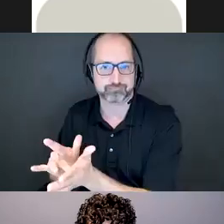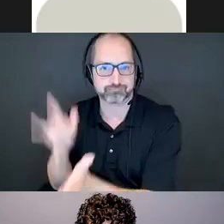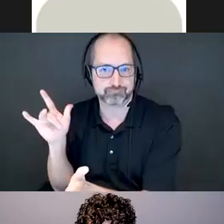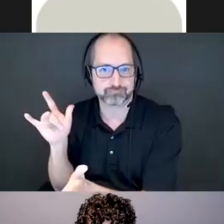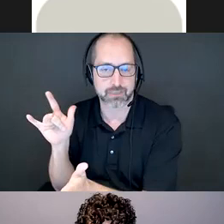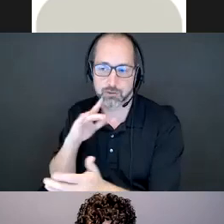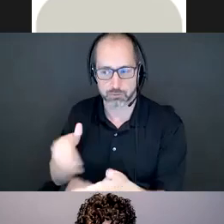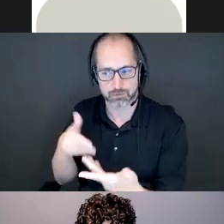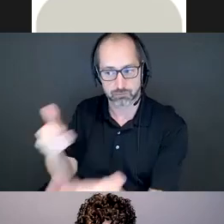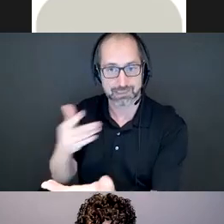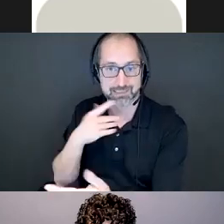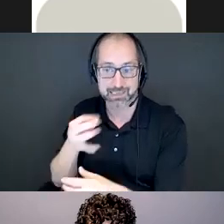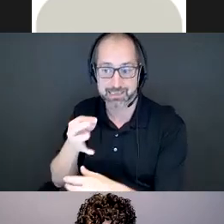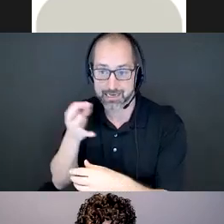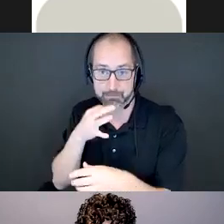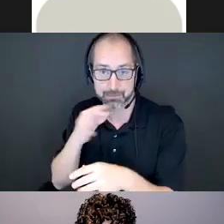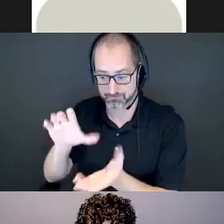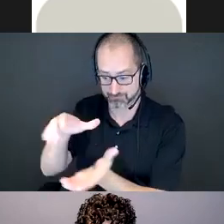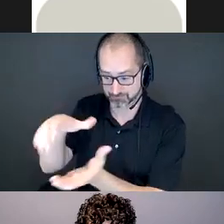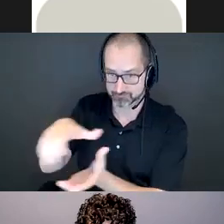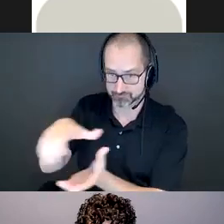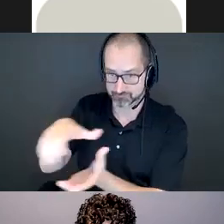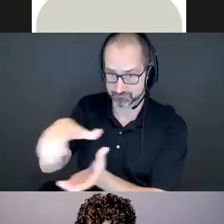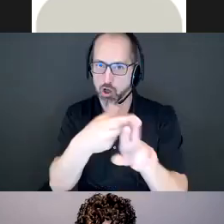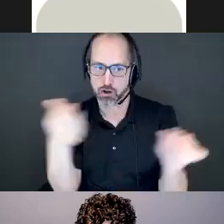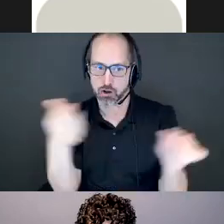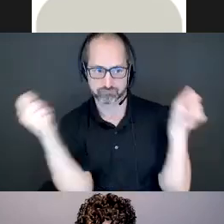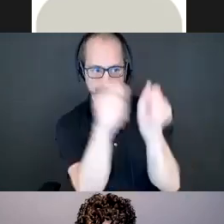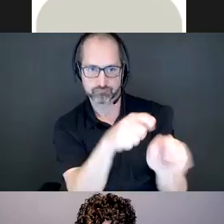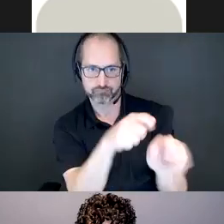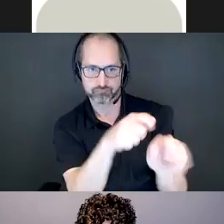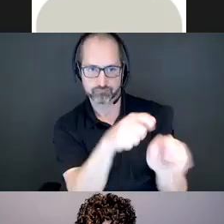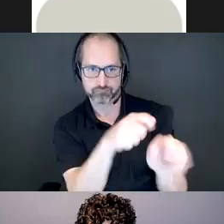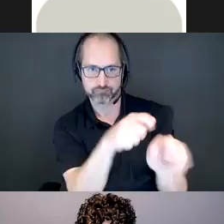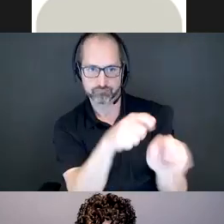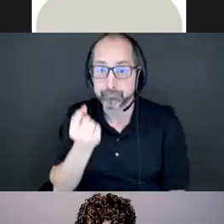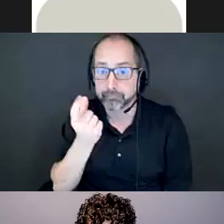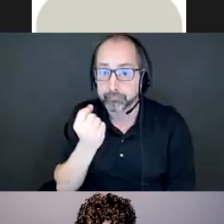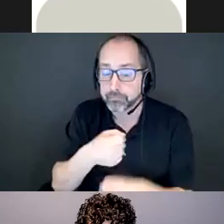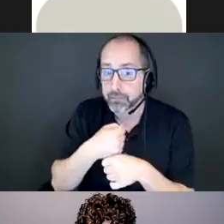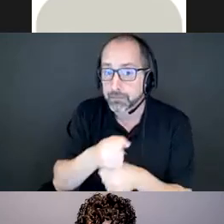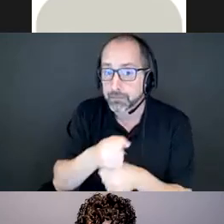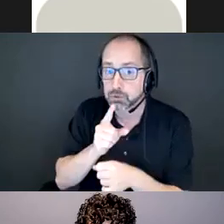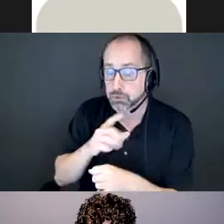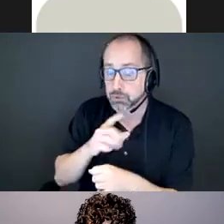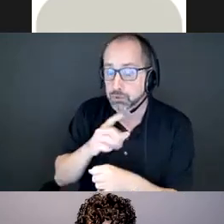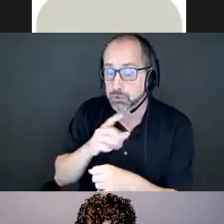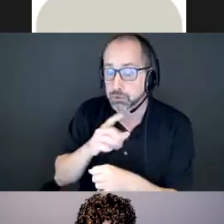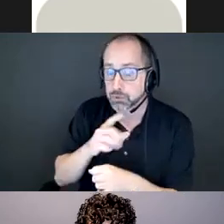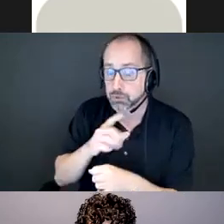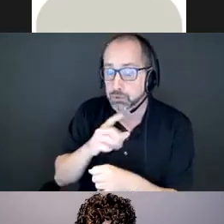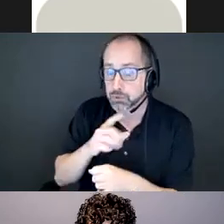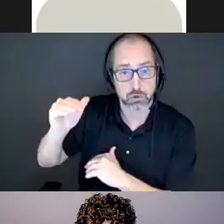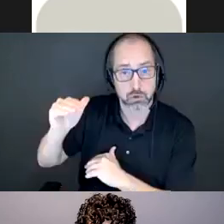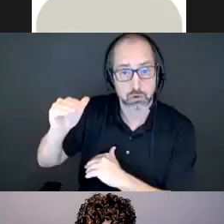up. The one issue that we want to make sure that older adults are aware of is that when you're taking cannabis,